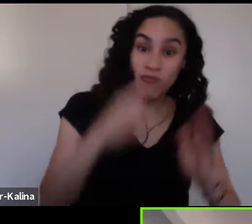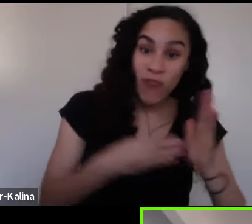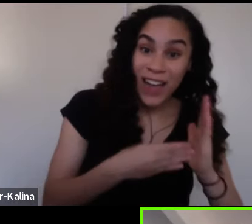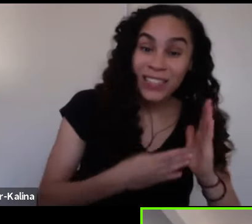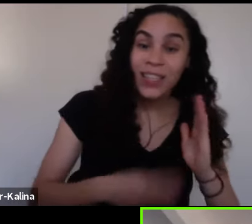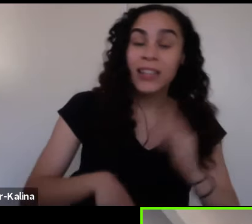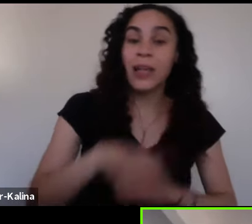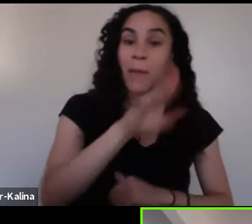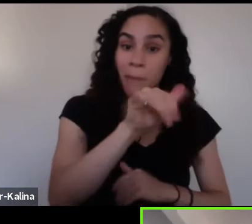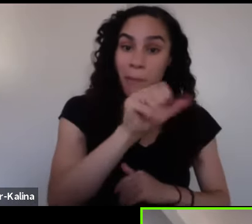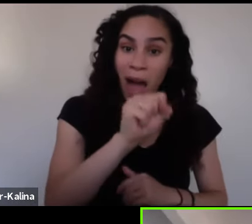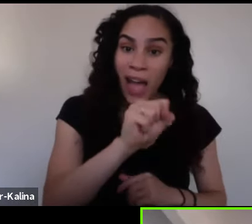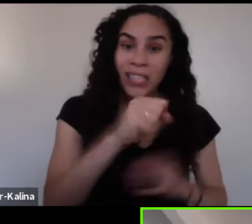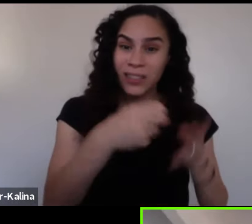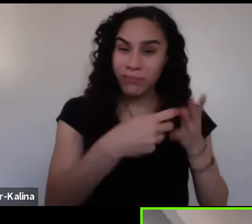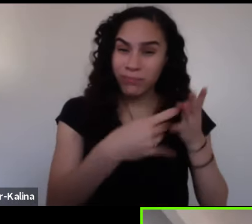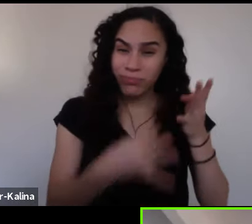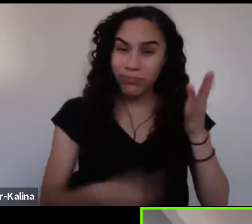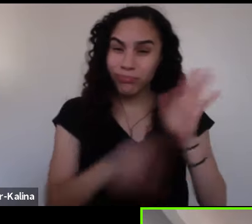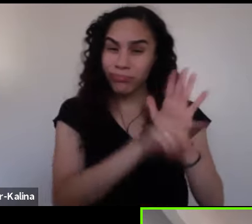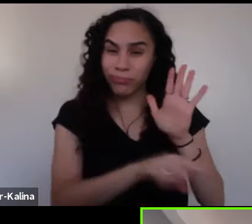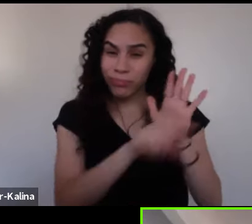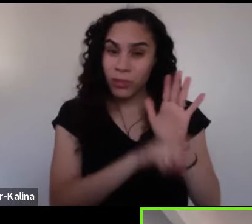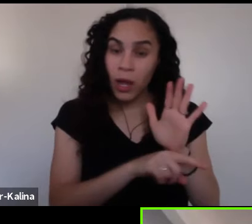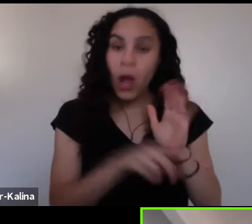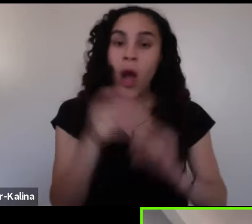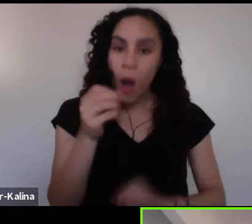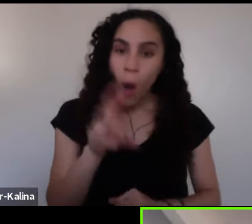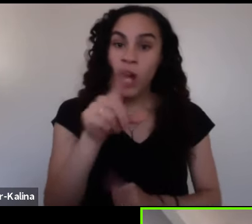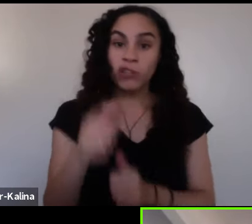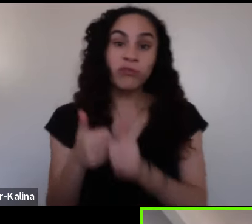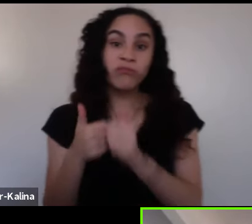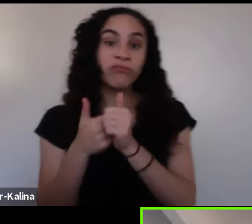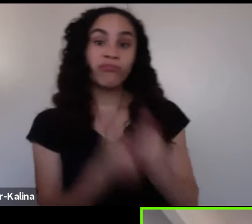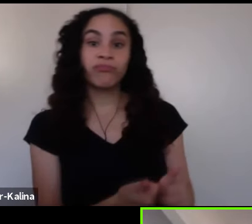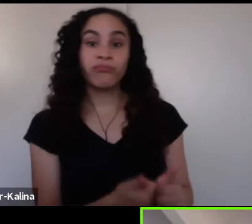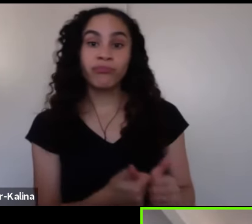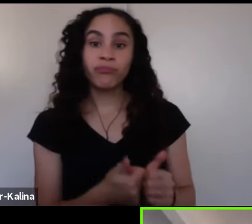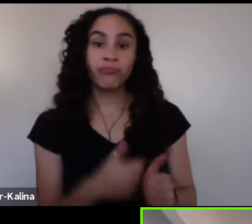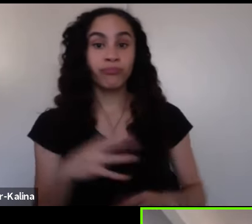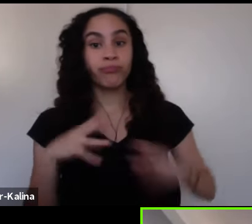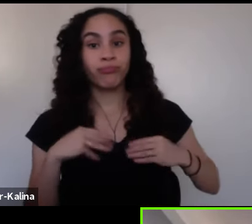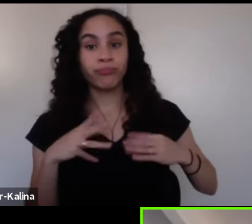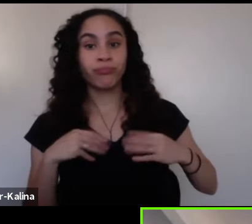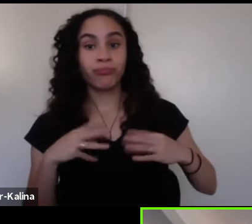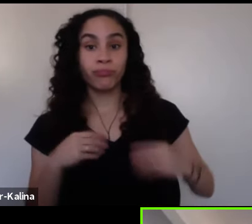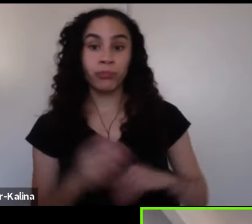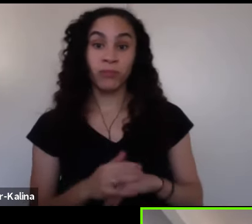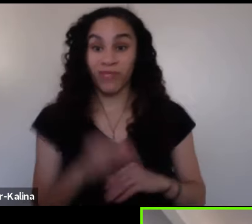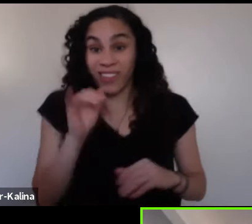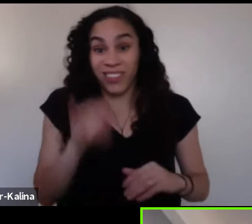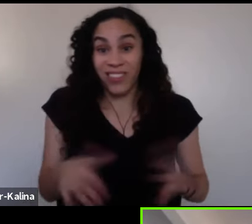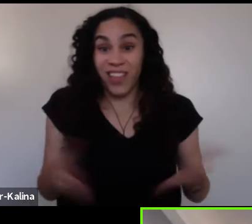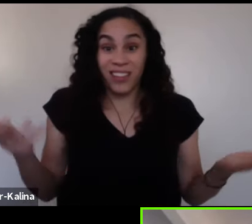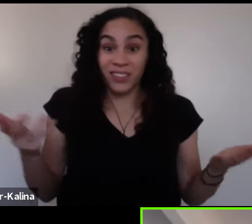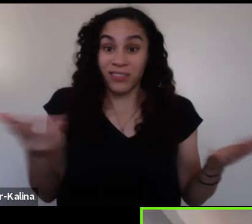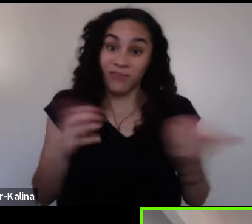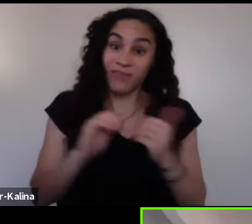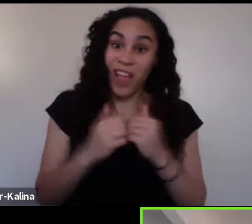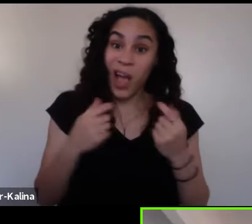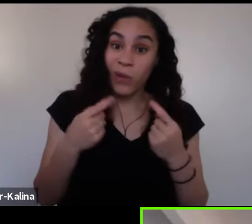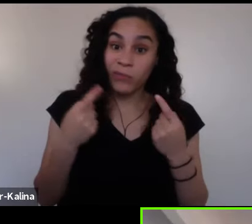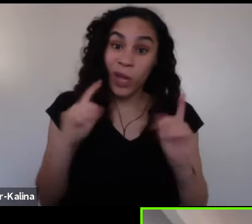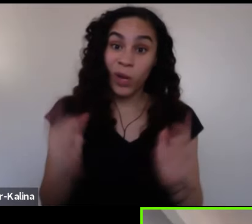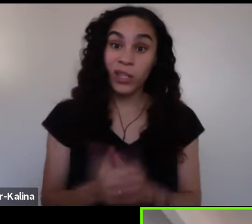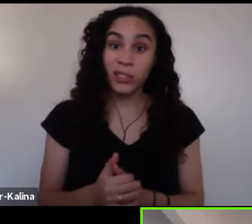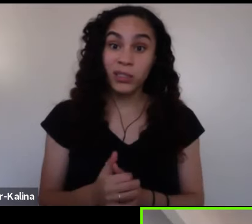these things, or you're complicit. And that's just the way it works. And I took that, I was like, wow, that's crazy. And I thought about it. I was